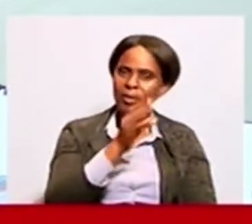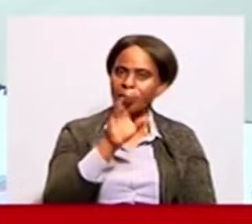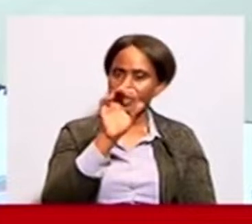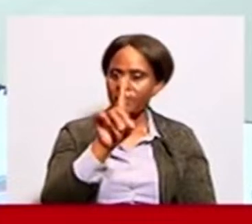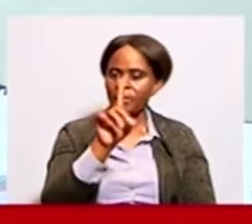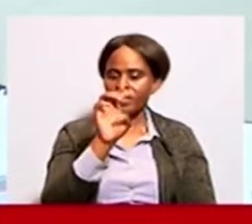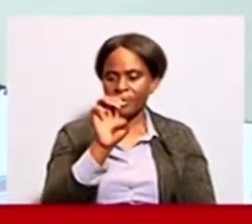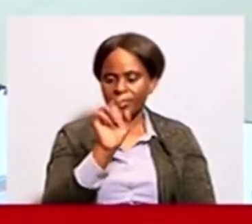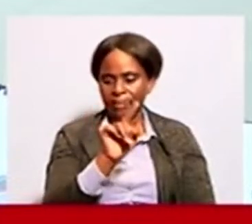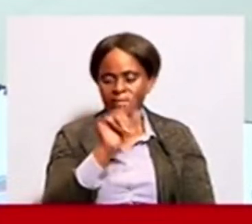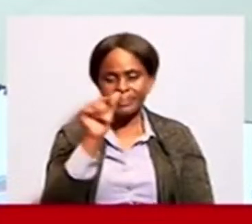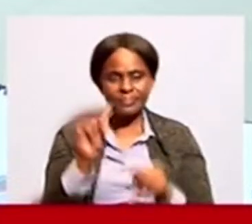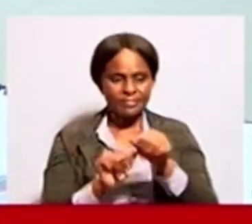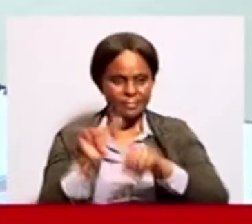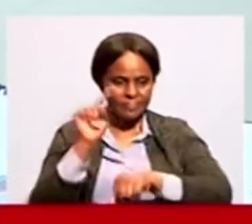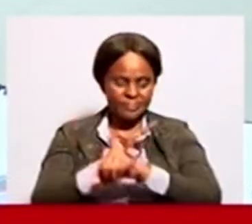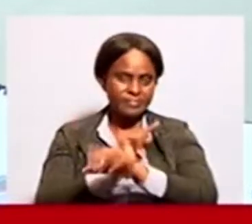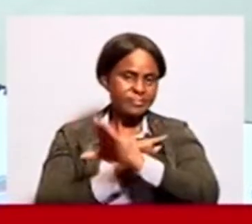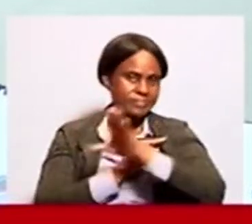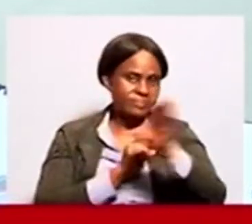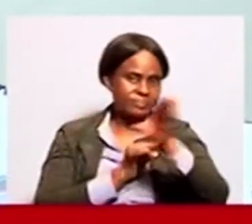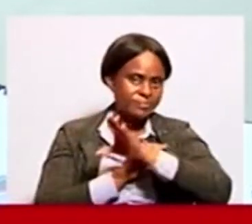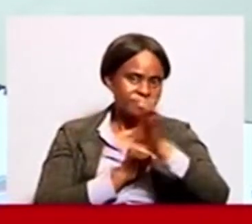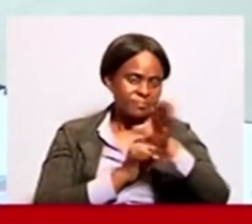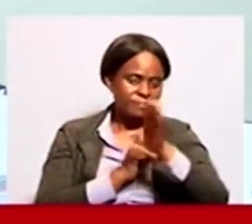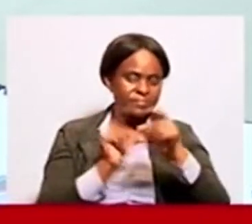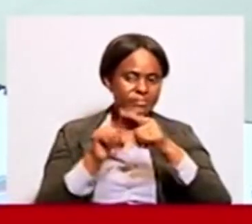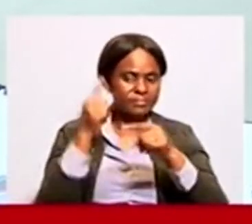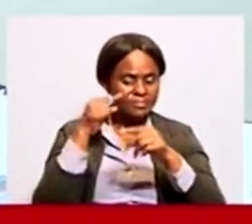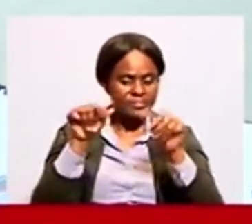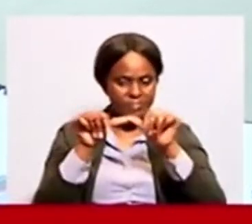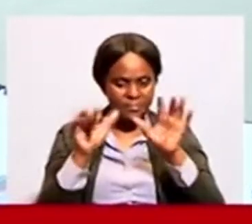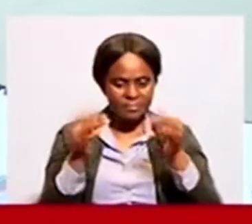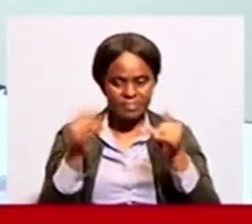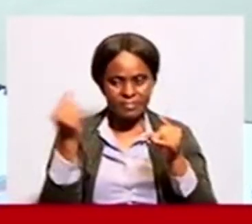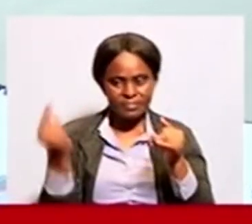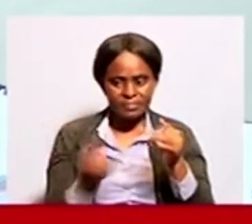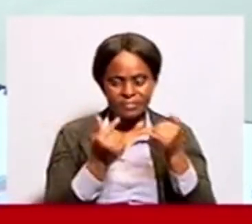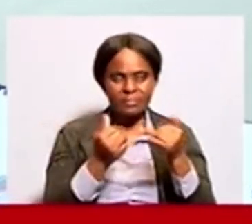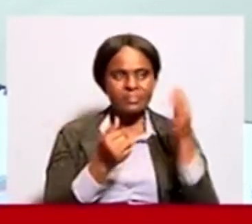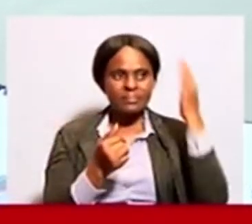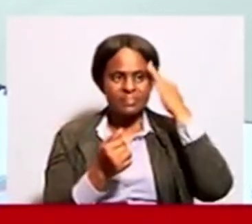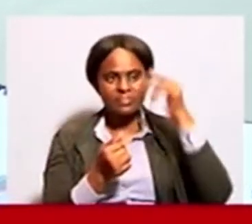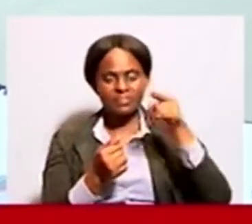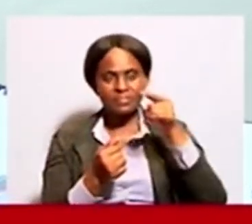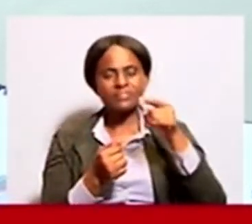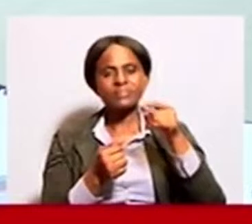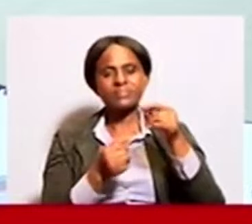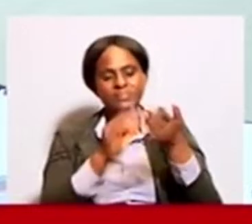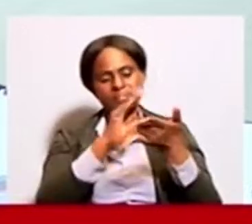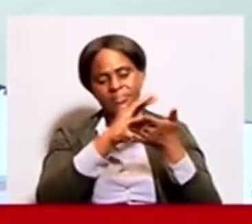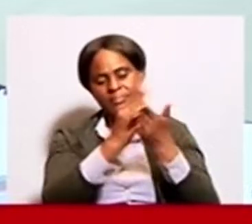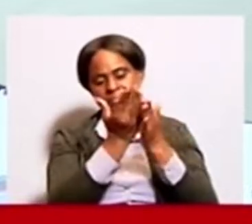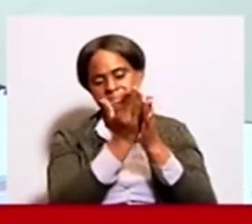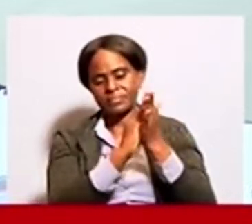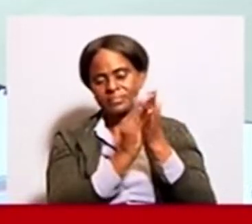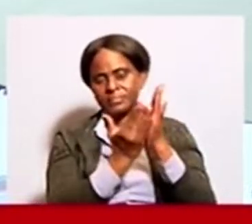go every day. But for the auditors to come and discover something is cracking